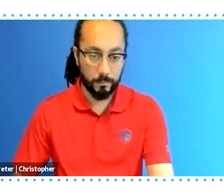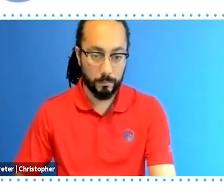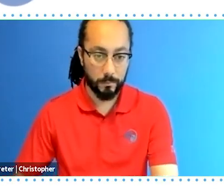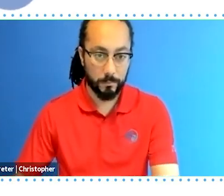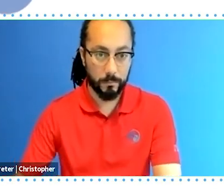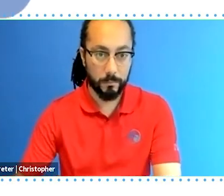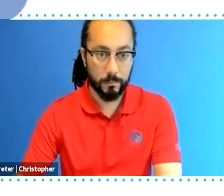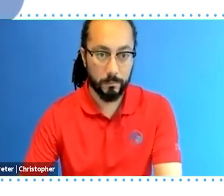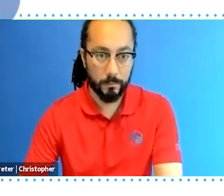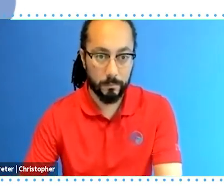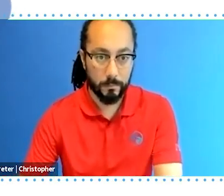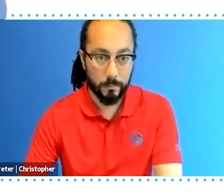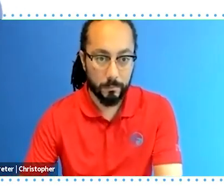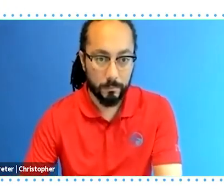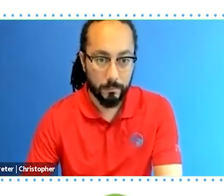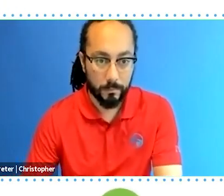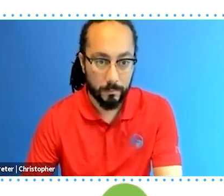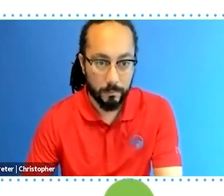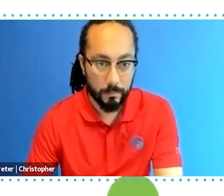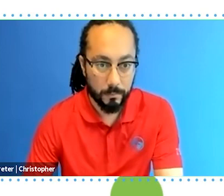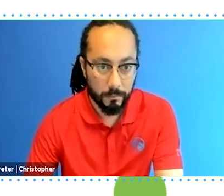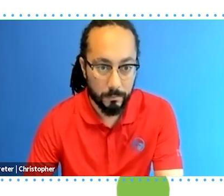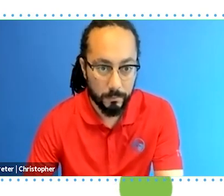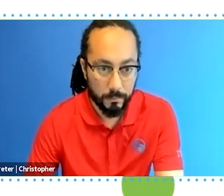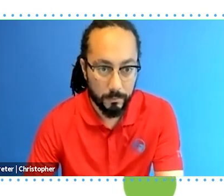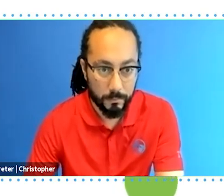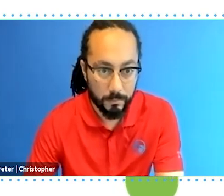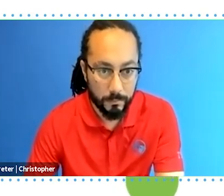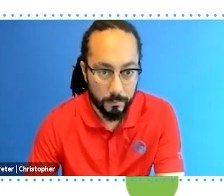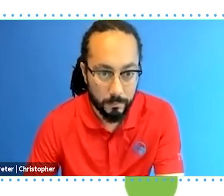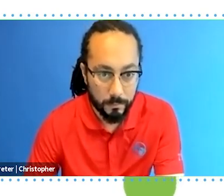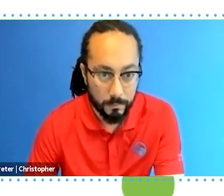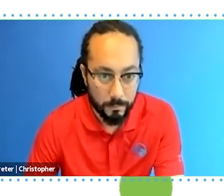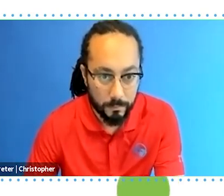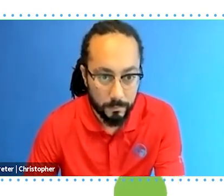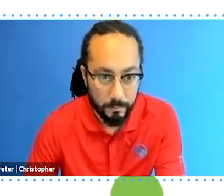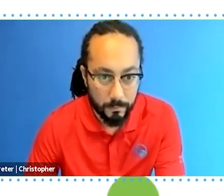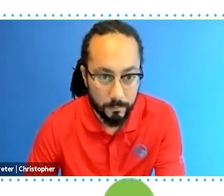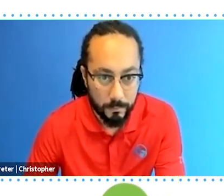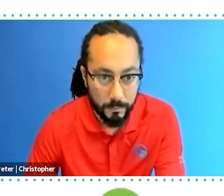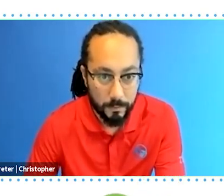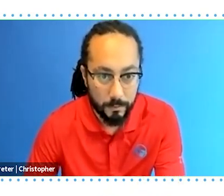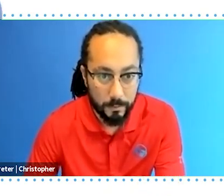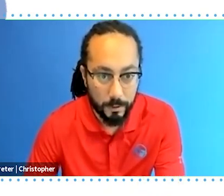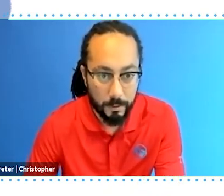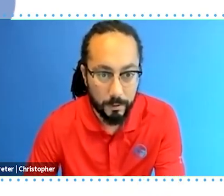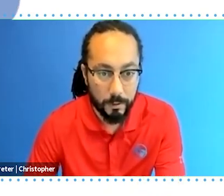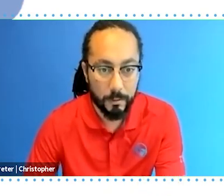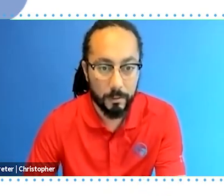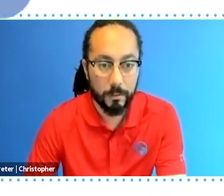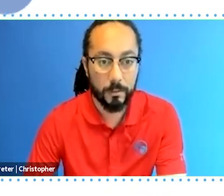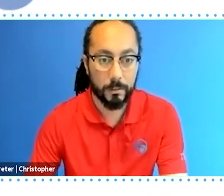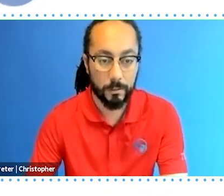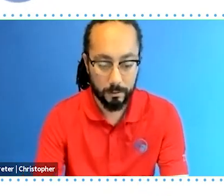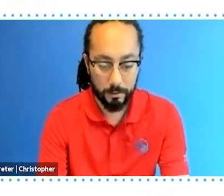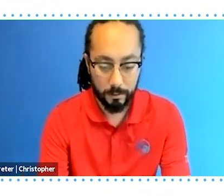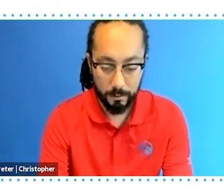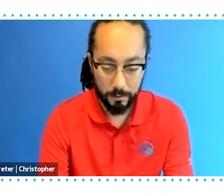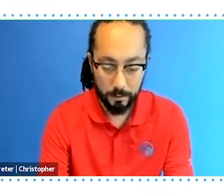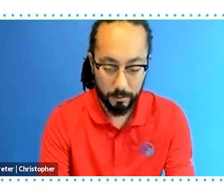lot to cover. And so I'm going to dive in. But first, if anybody's used one of these lovely